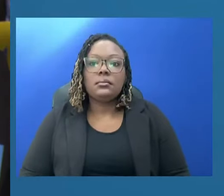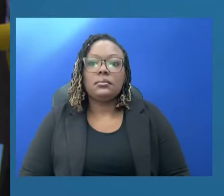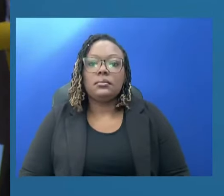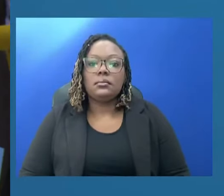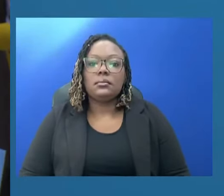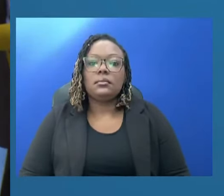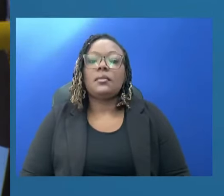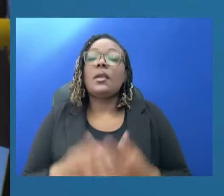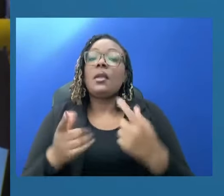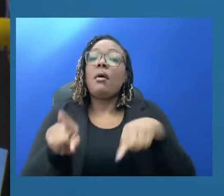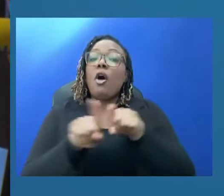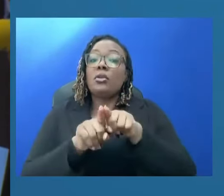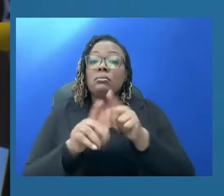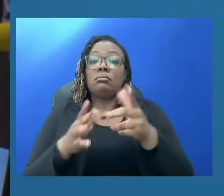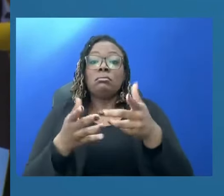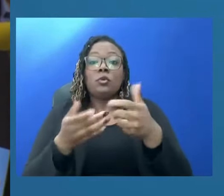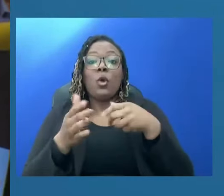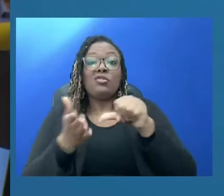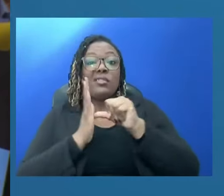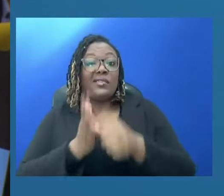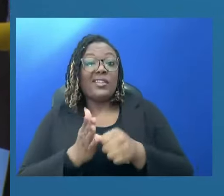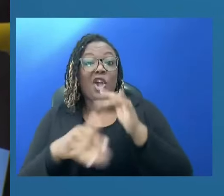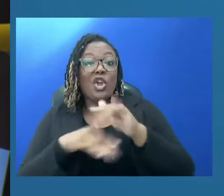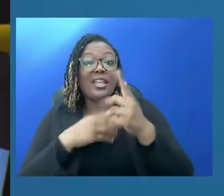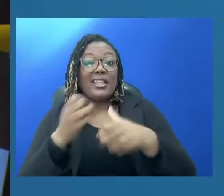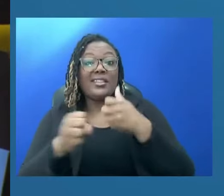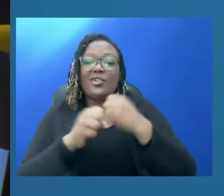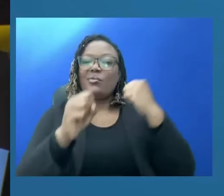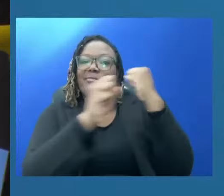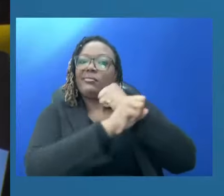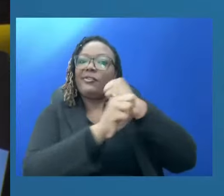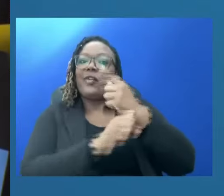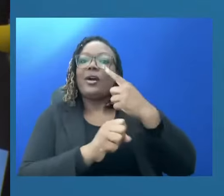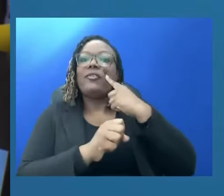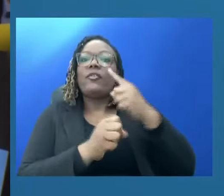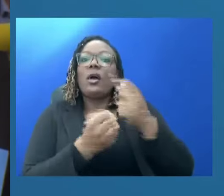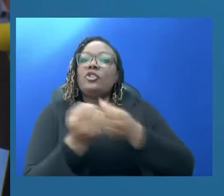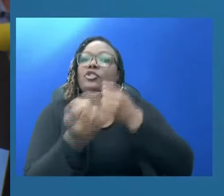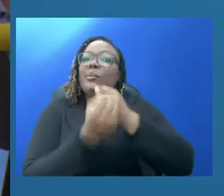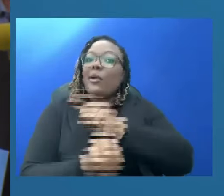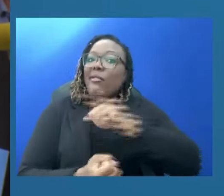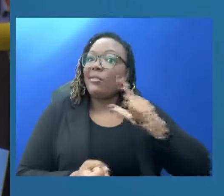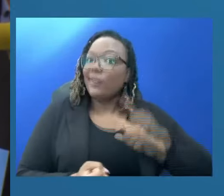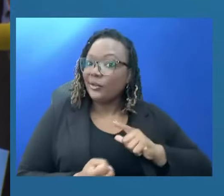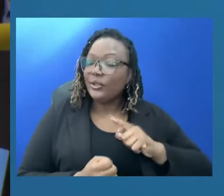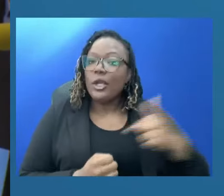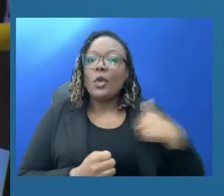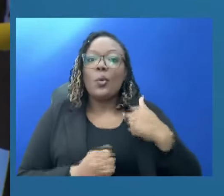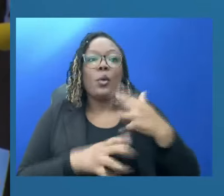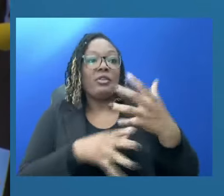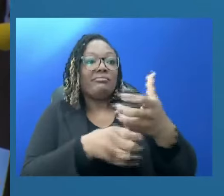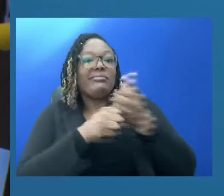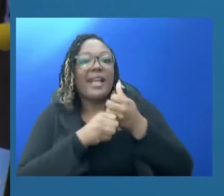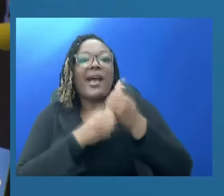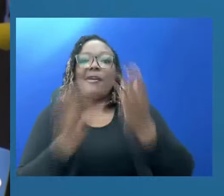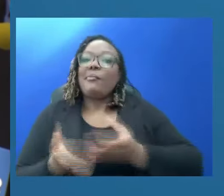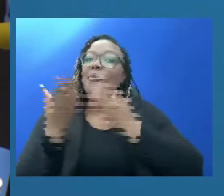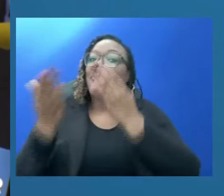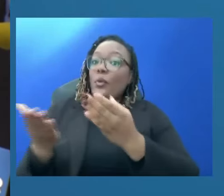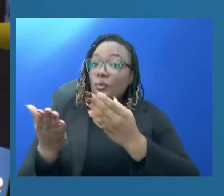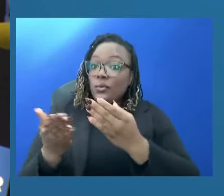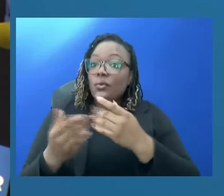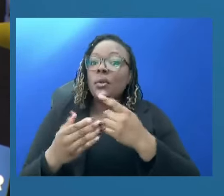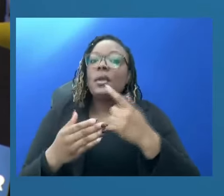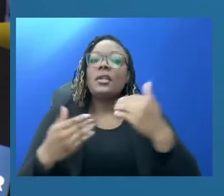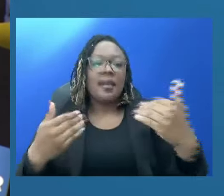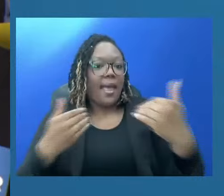I also point out that earlier this year, we fought for, and with the support of the legislature, we secured a proposal to